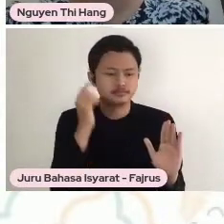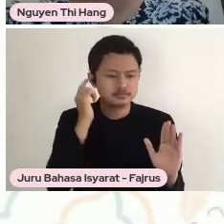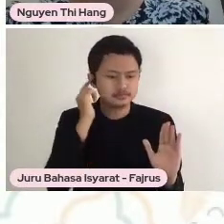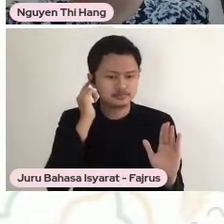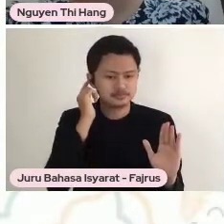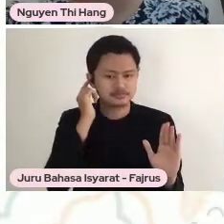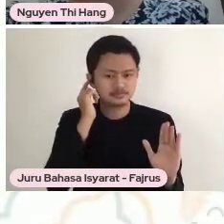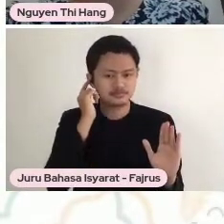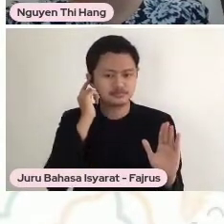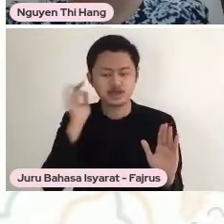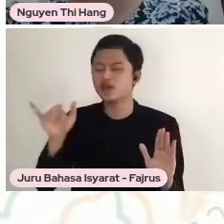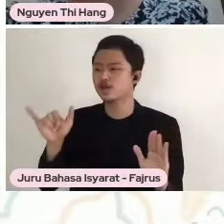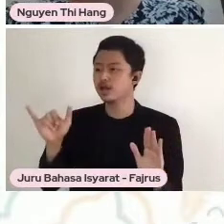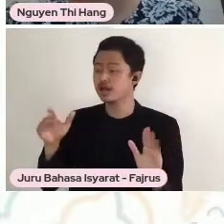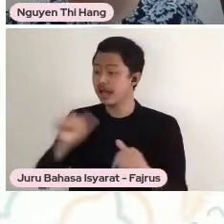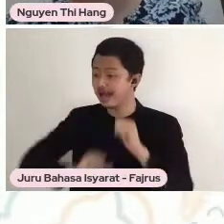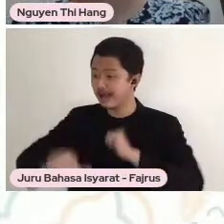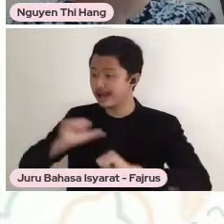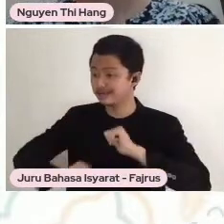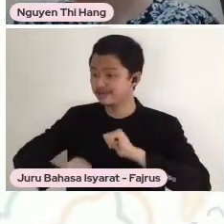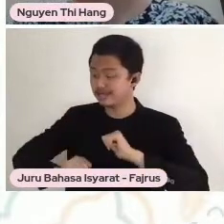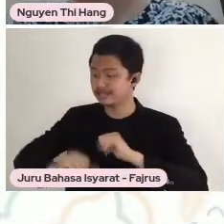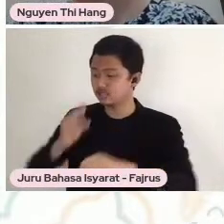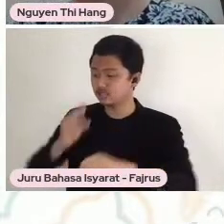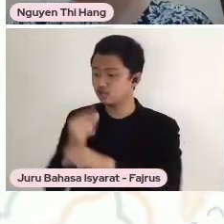Oh, this is the activity of the teachers.